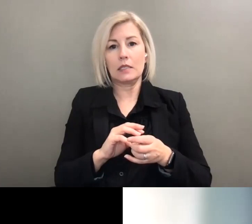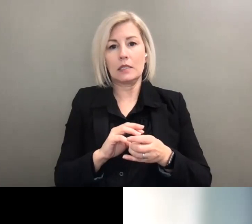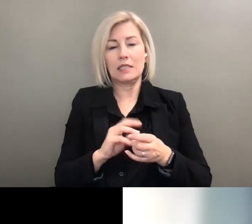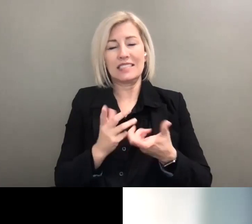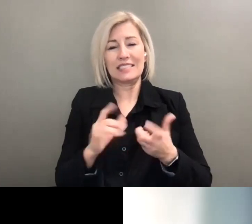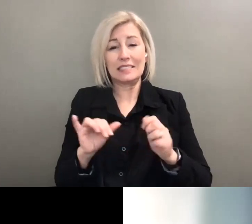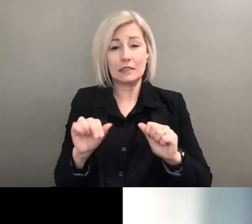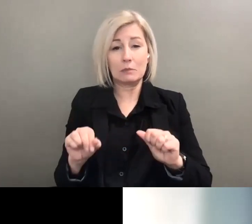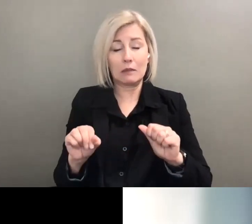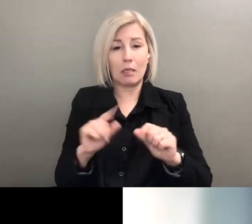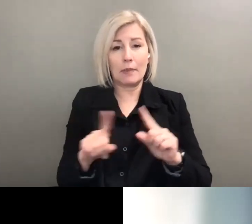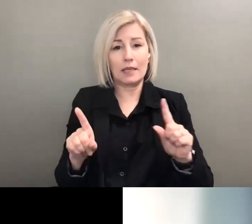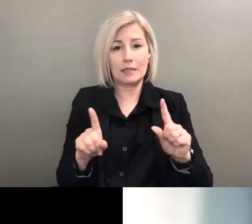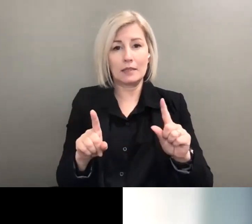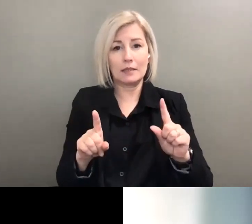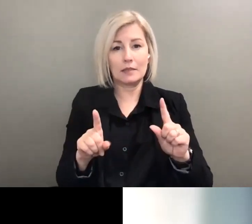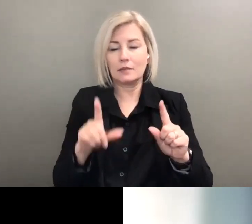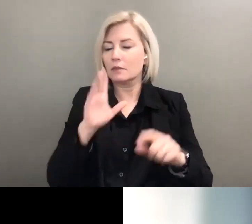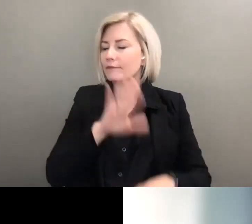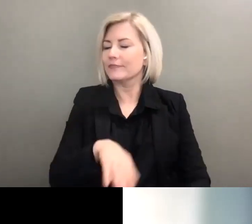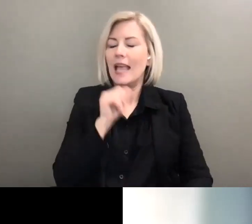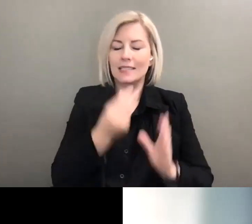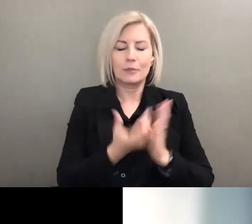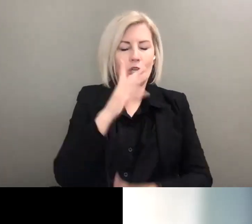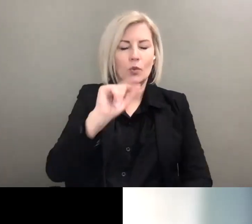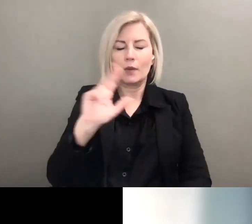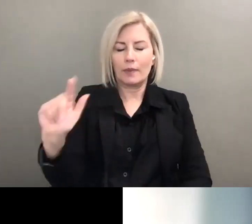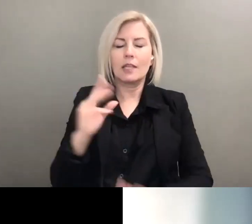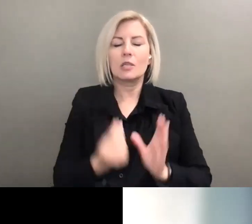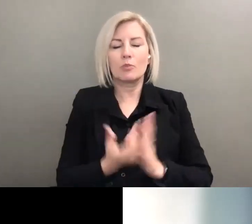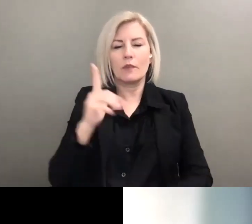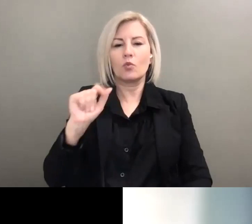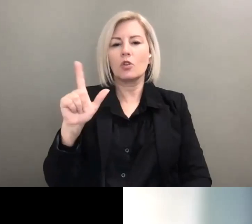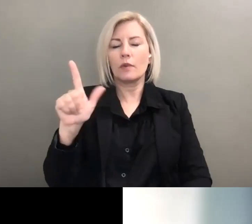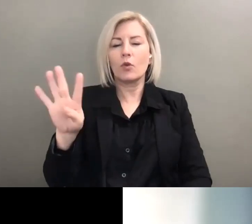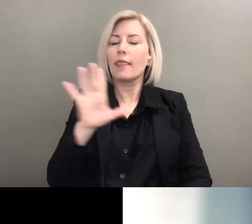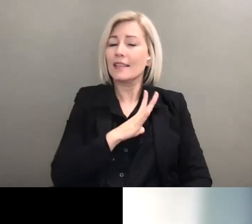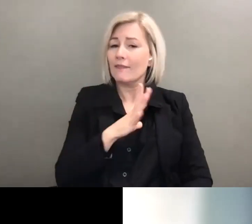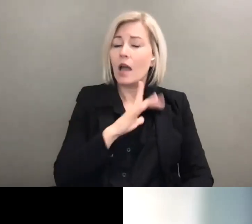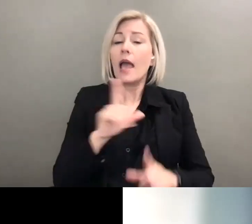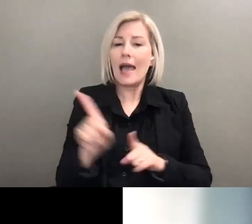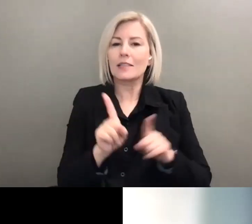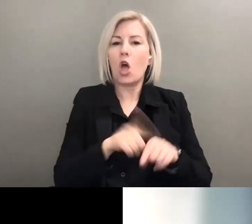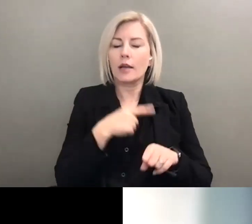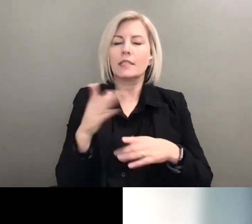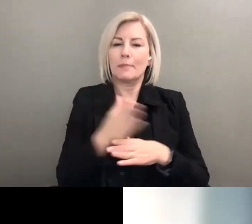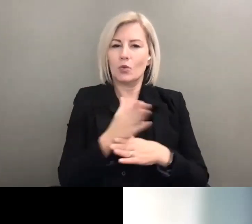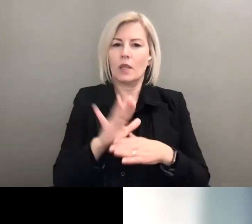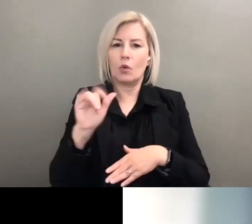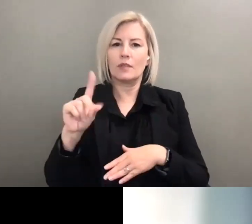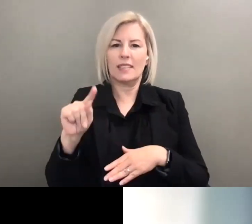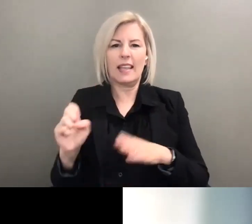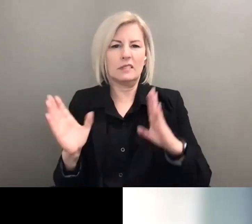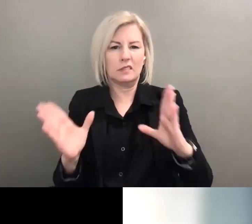as it's, excuse me, not spring 2023, spring of 2024, as long as it's between the dates that I mentioned,